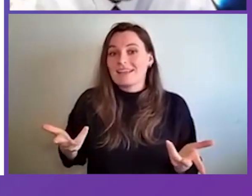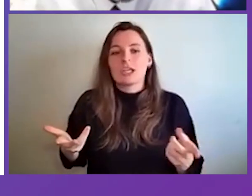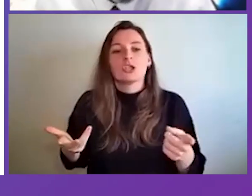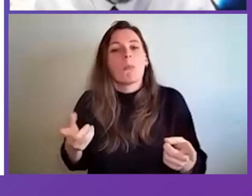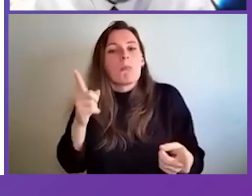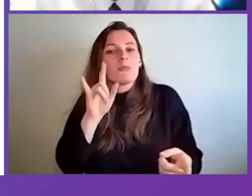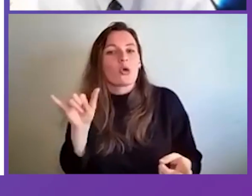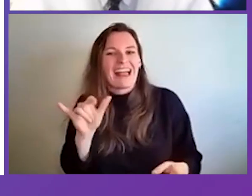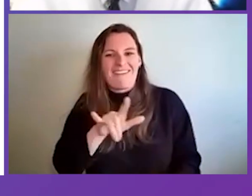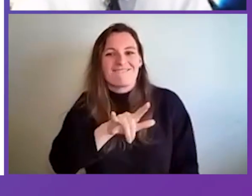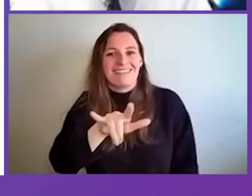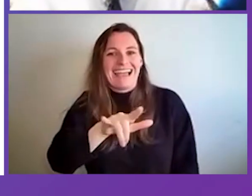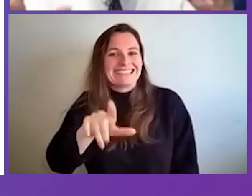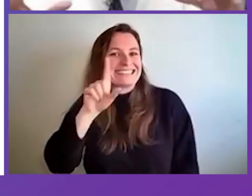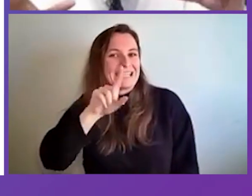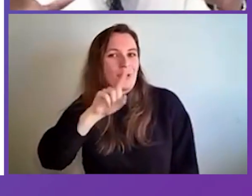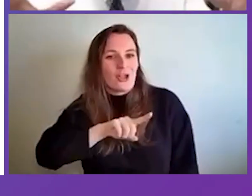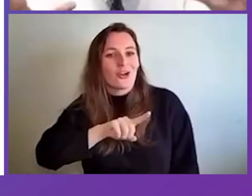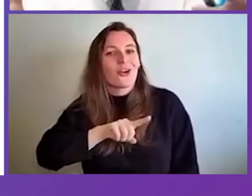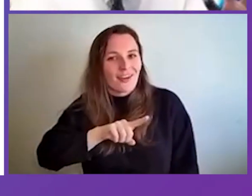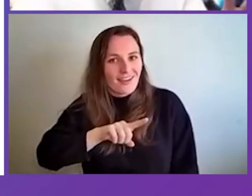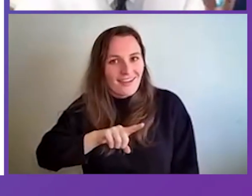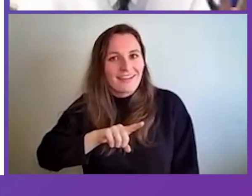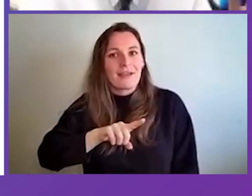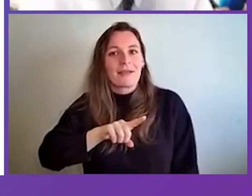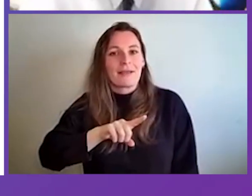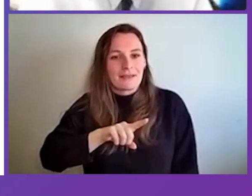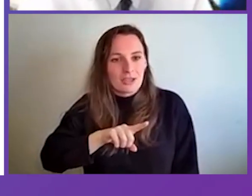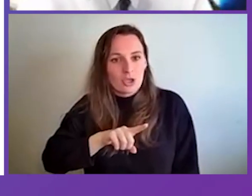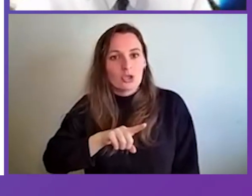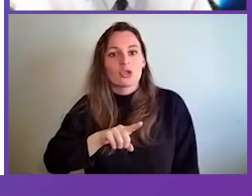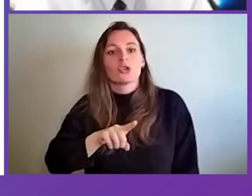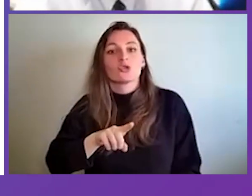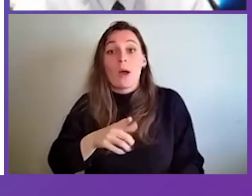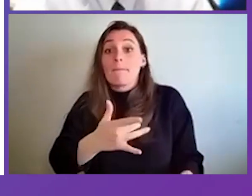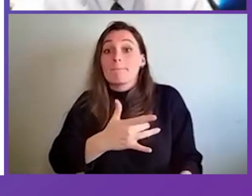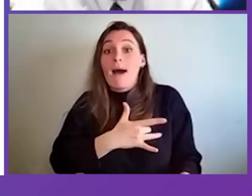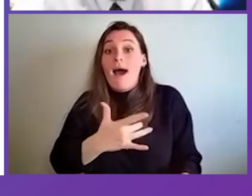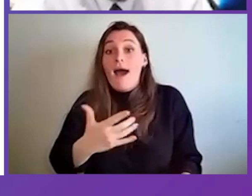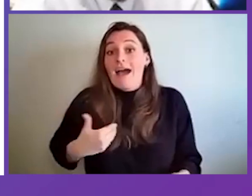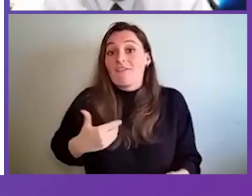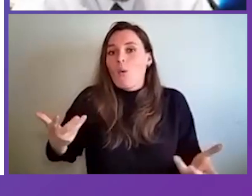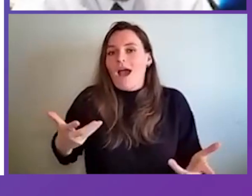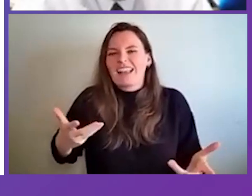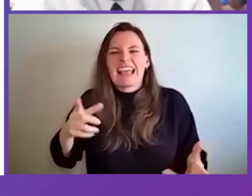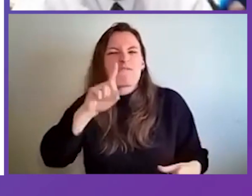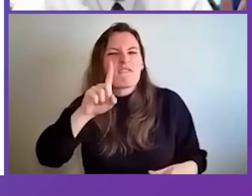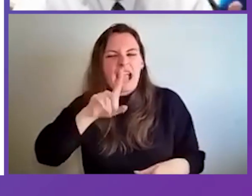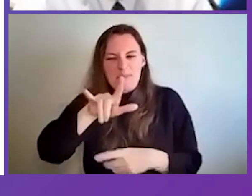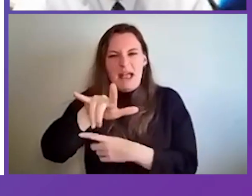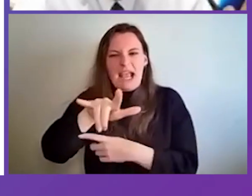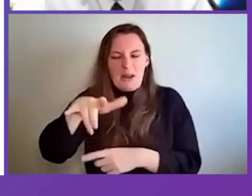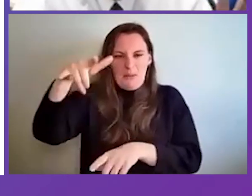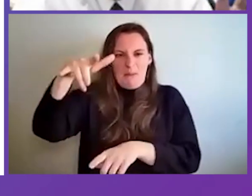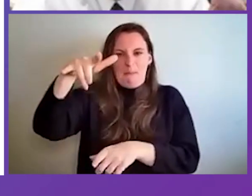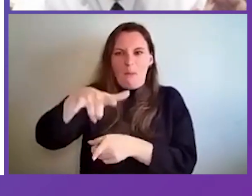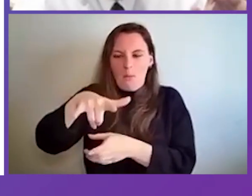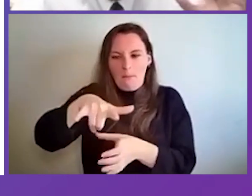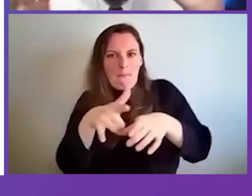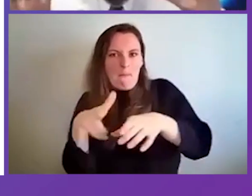normally have a cockpit of an aircraft sitting on top. But instead of that, we've developed a series